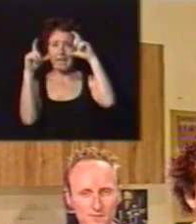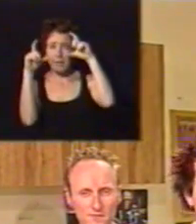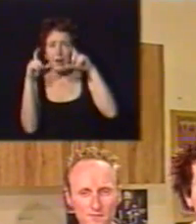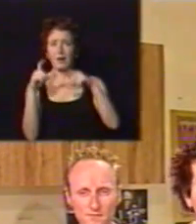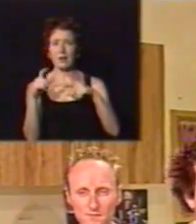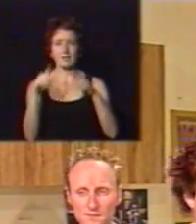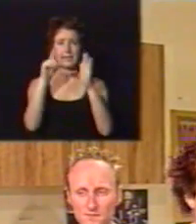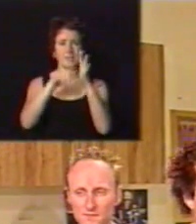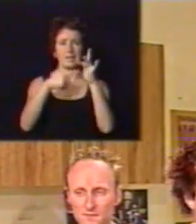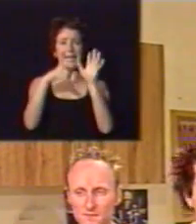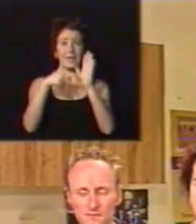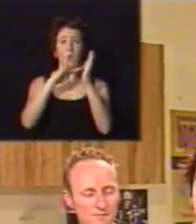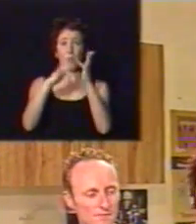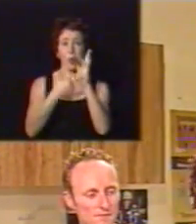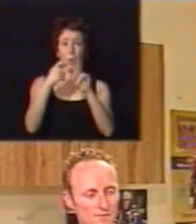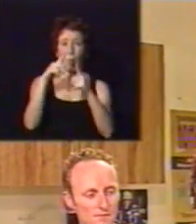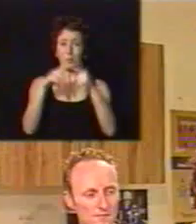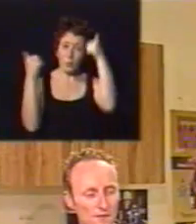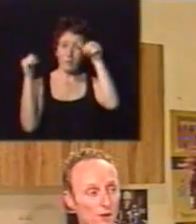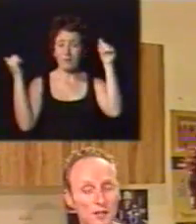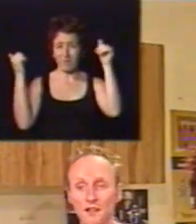even Thorpe would have been in that building. 20 minutes. Well, Fergie